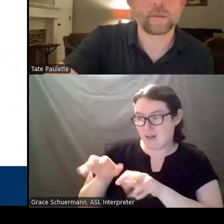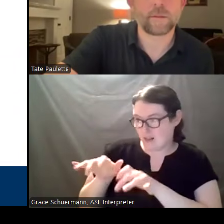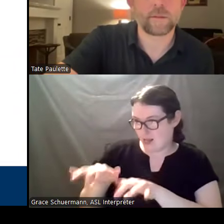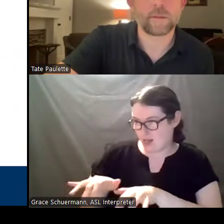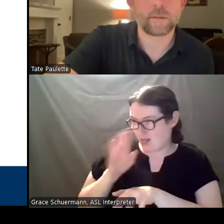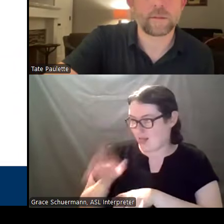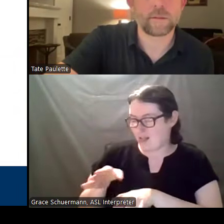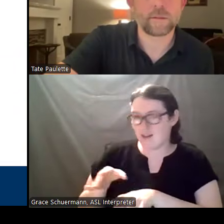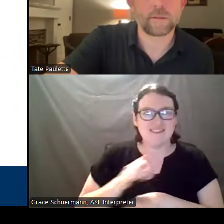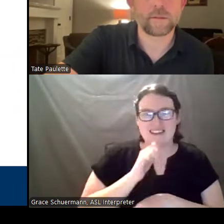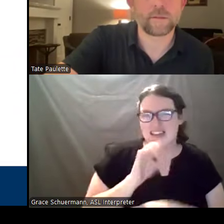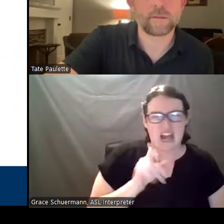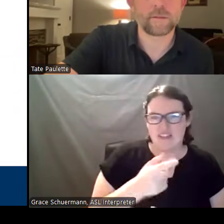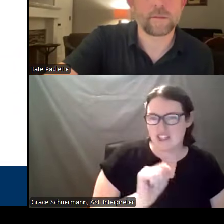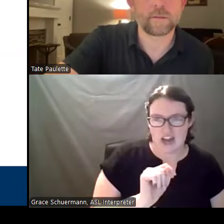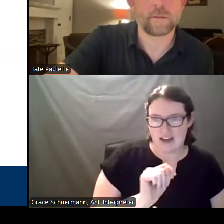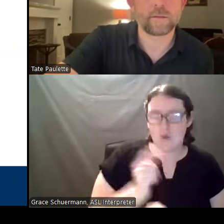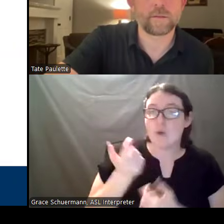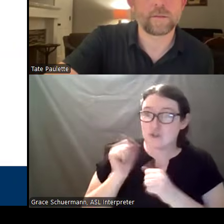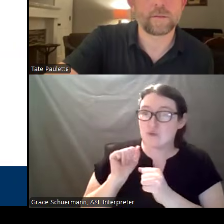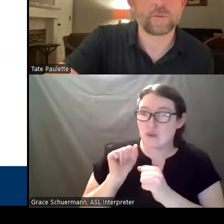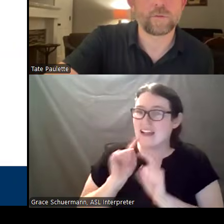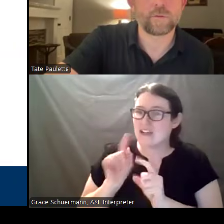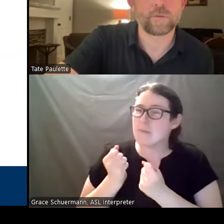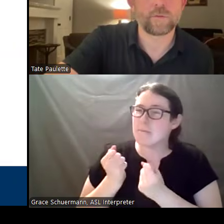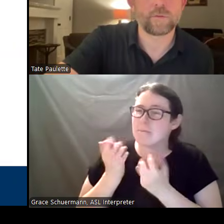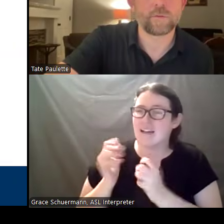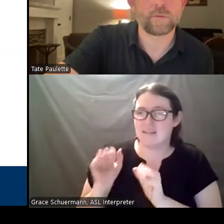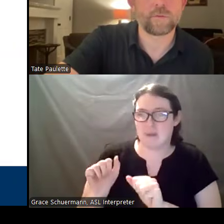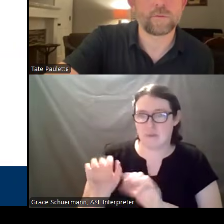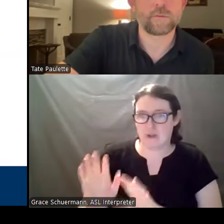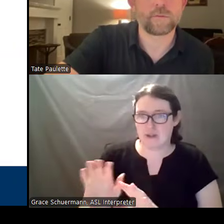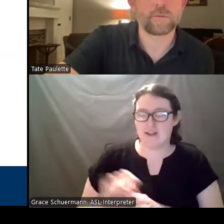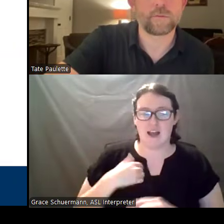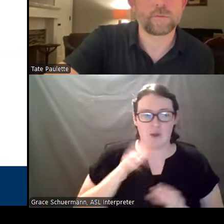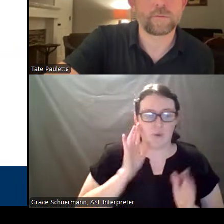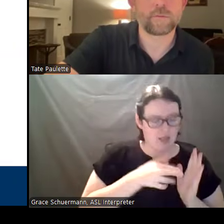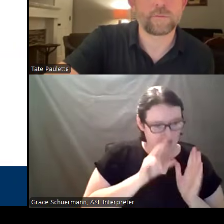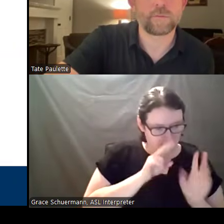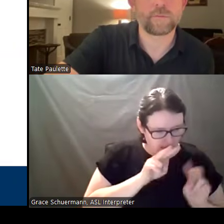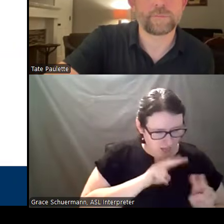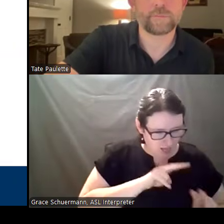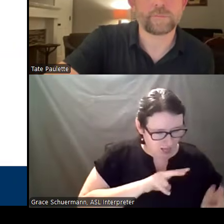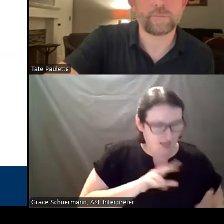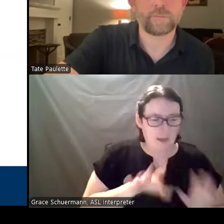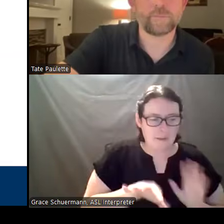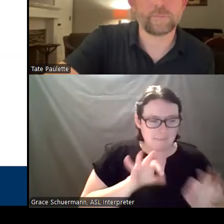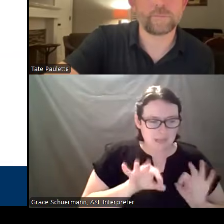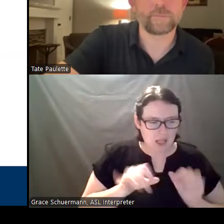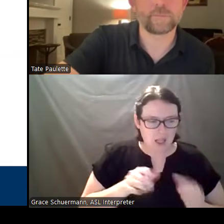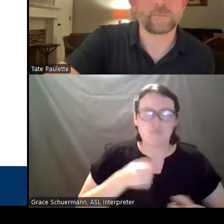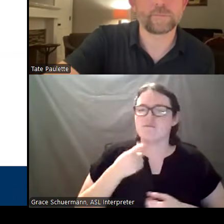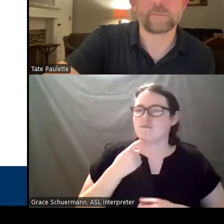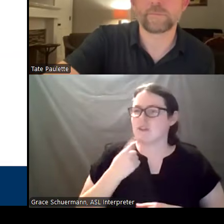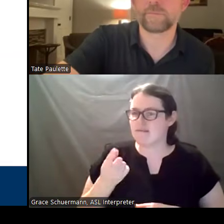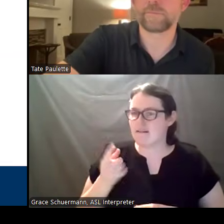as possible at the end of the lecture. I'll be reviewing these in the hopes of presenting them to Tate to answer. Okay, so with all